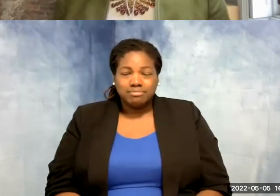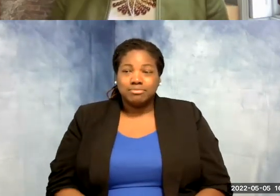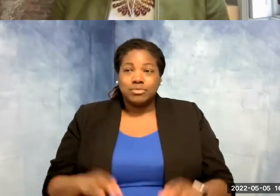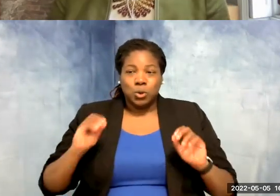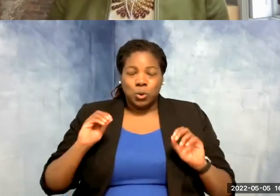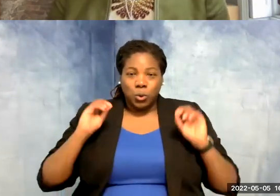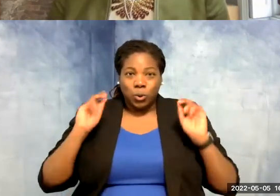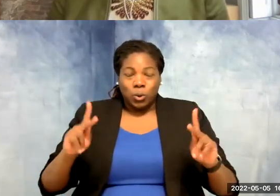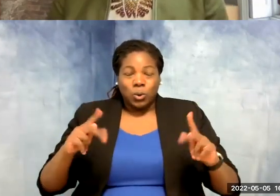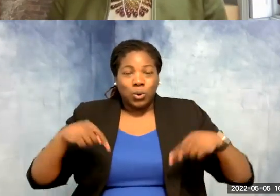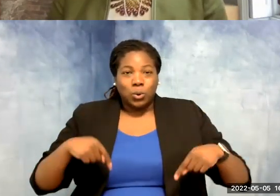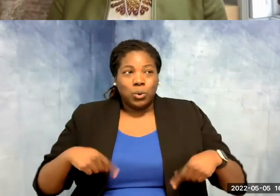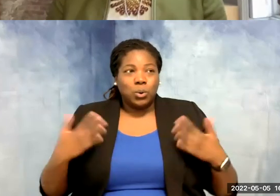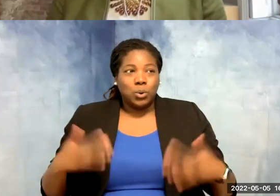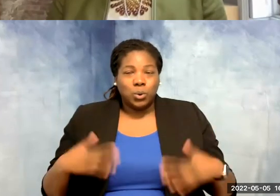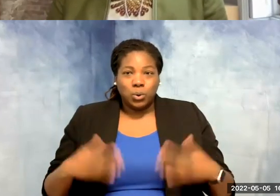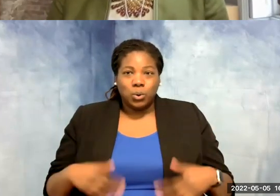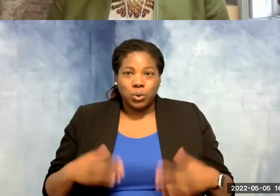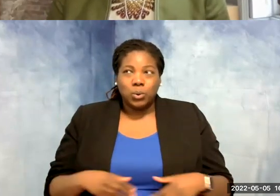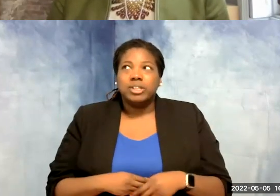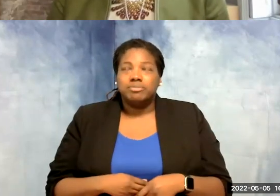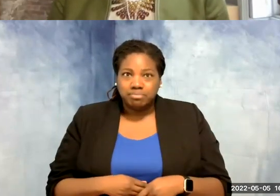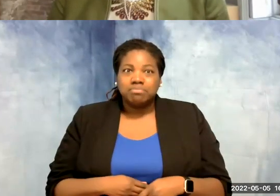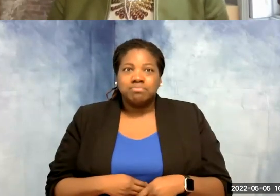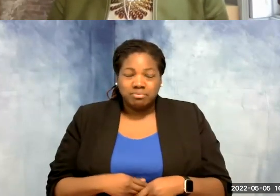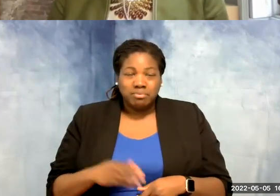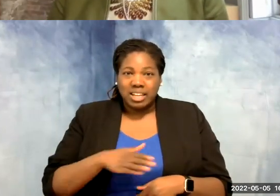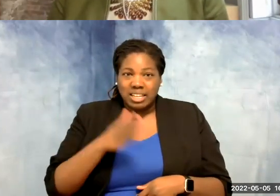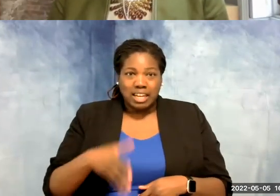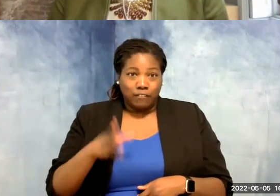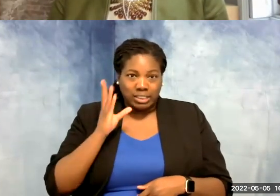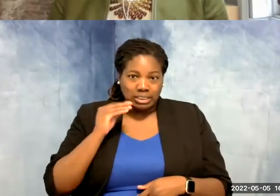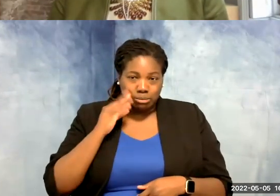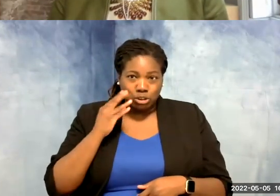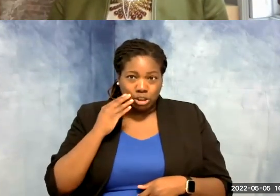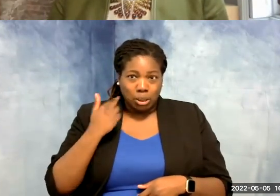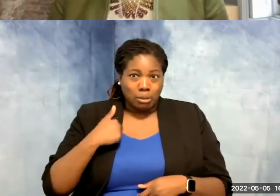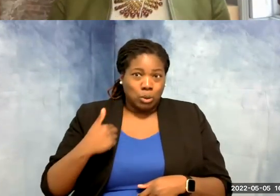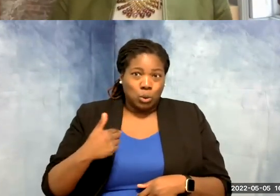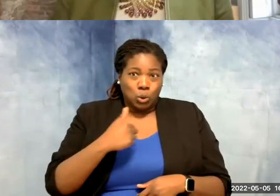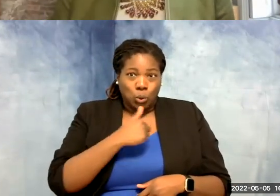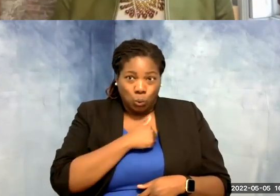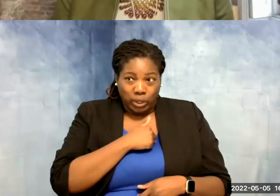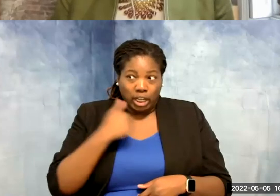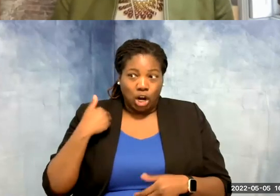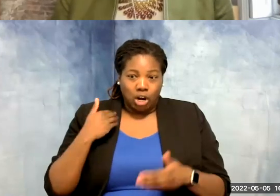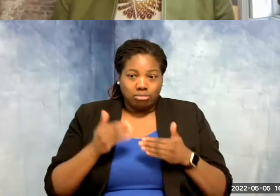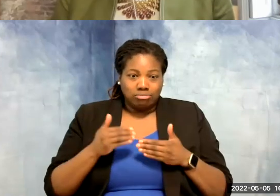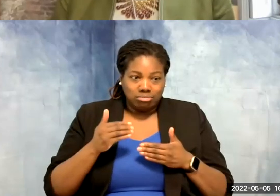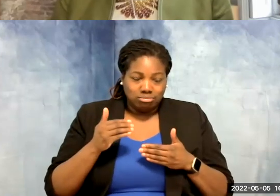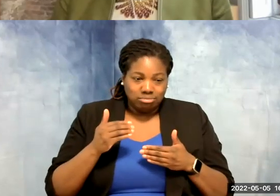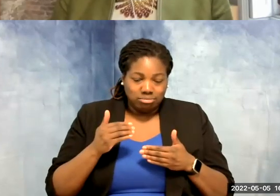Okay. This may be a never before happened occurrence, but we are actually ahead of time.